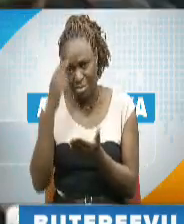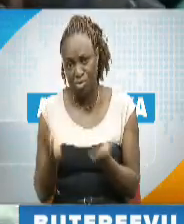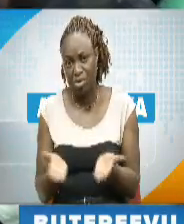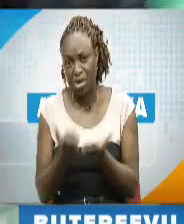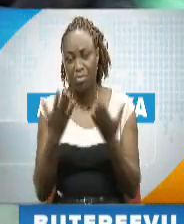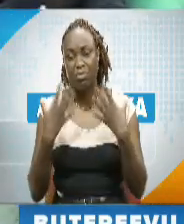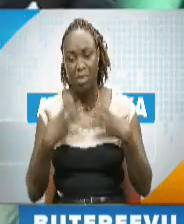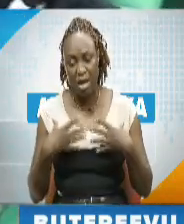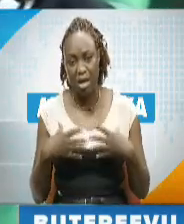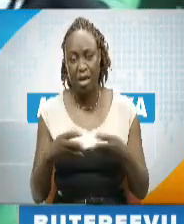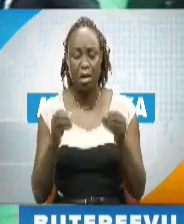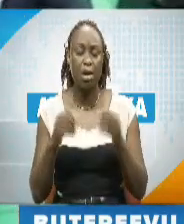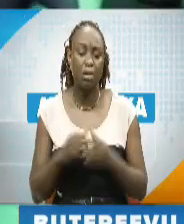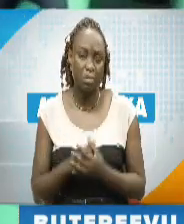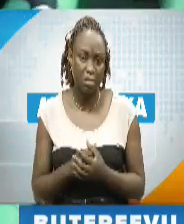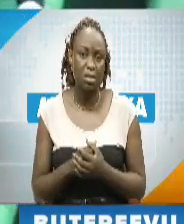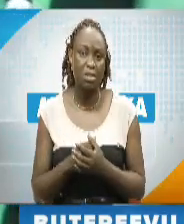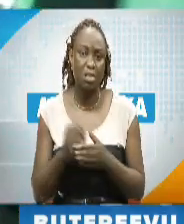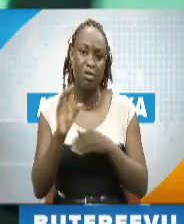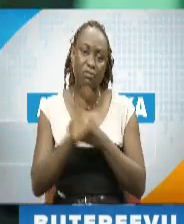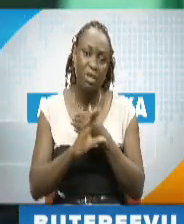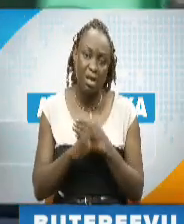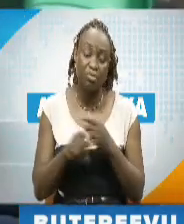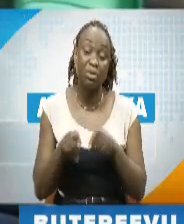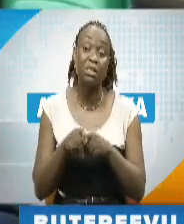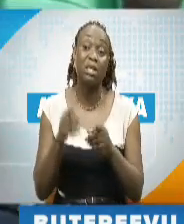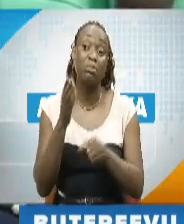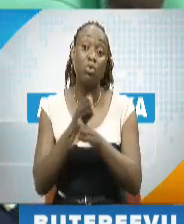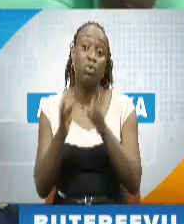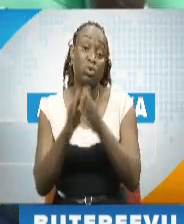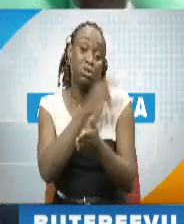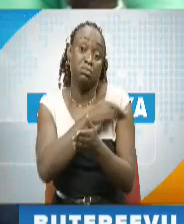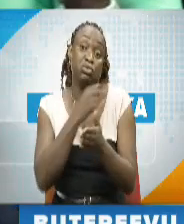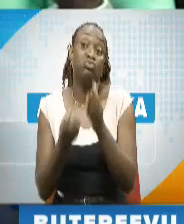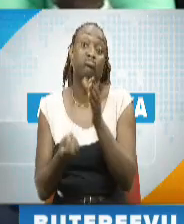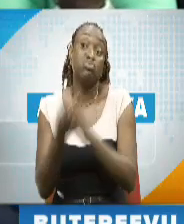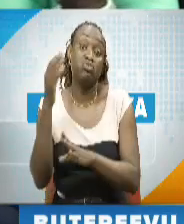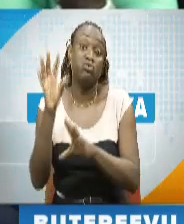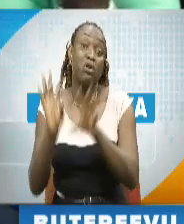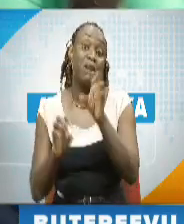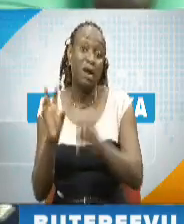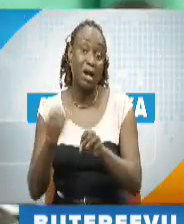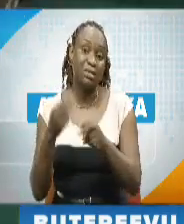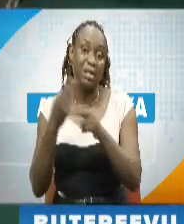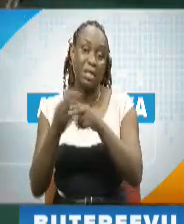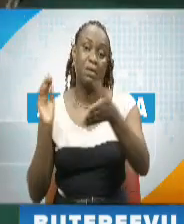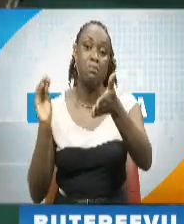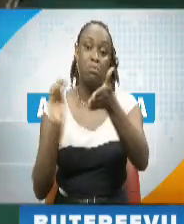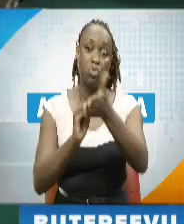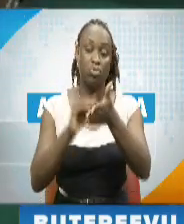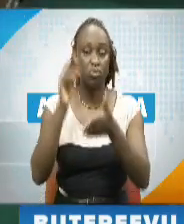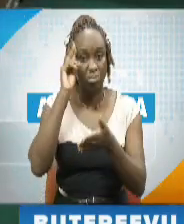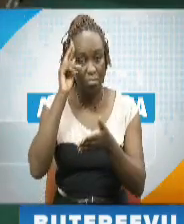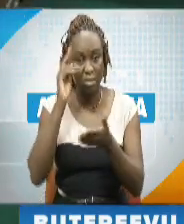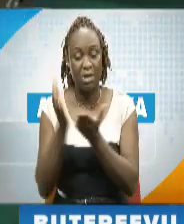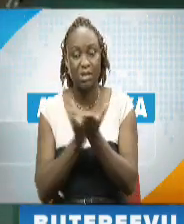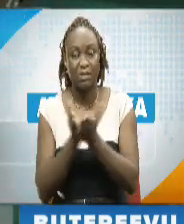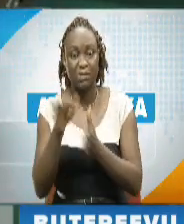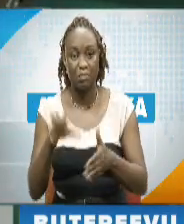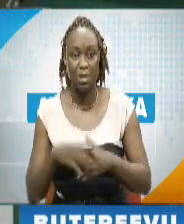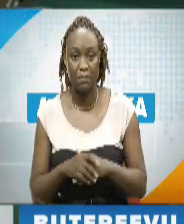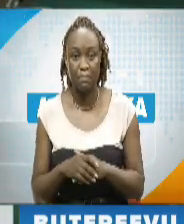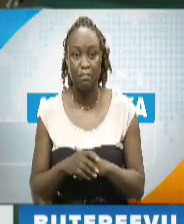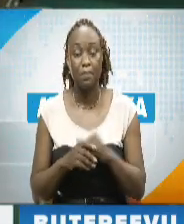ebbula erinnya lye mugamu ku malwaliro agali mu kuzimbibwa mu Jinja agajjanja bakookolo ng'akabonero ak'okujjukira by'akoze. Above paying tribute, we